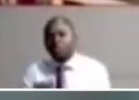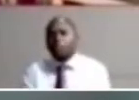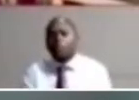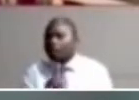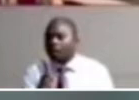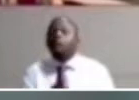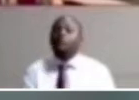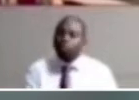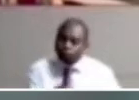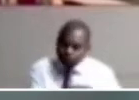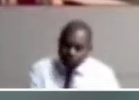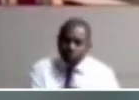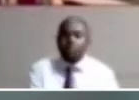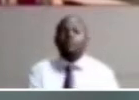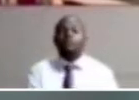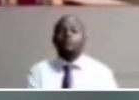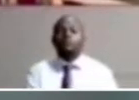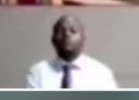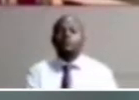store.